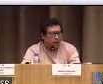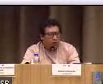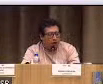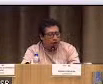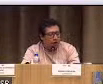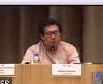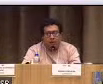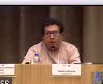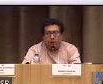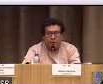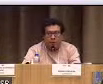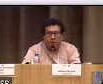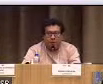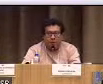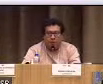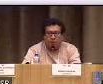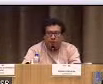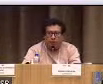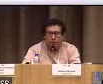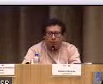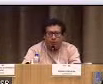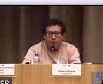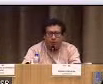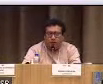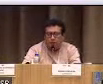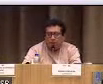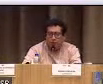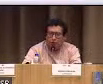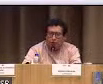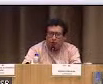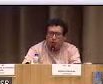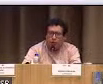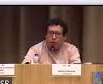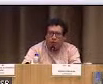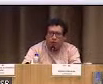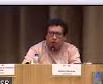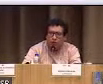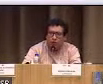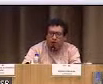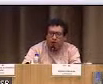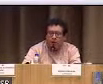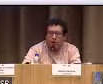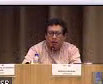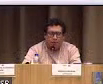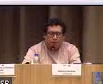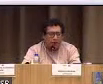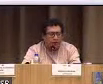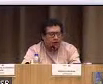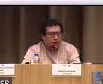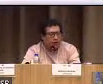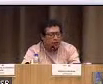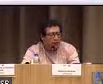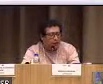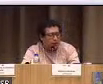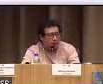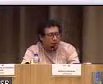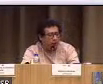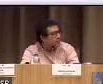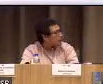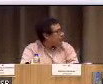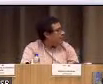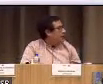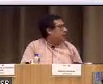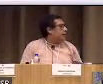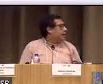health surveillance in public health, and she's going to start with the first part of data. And after